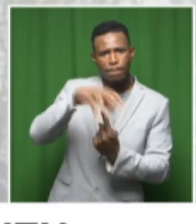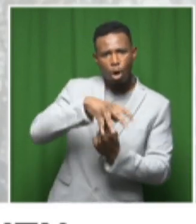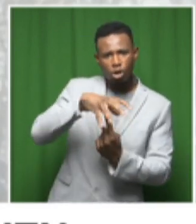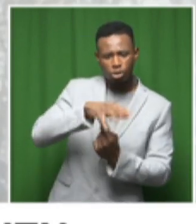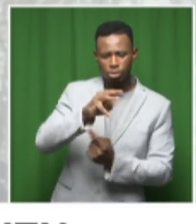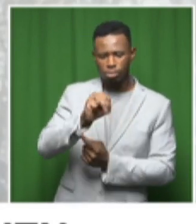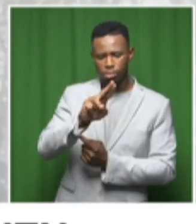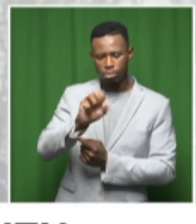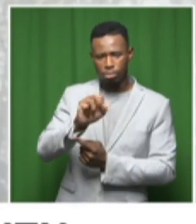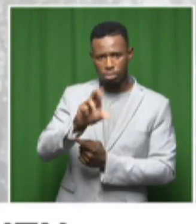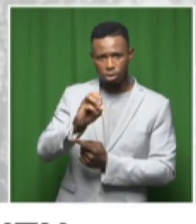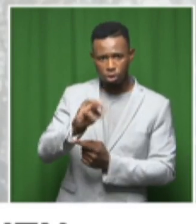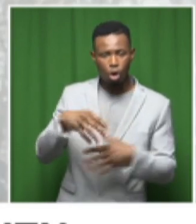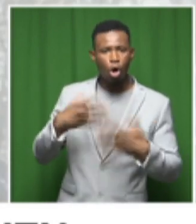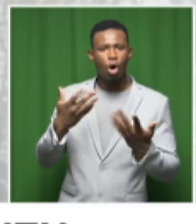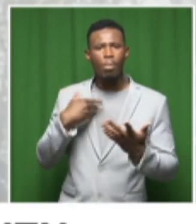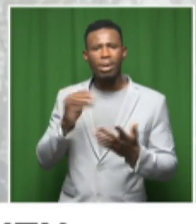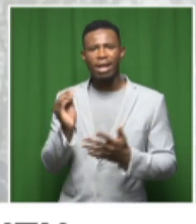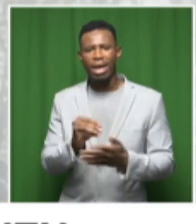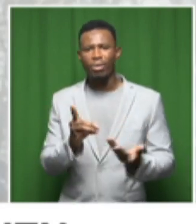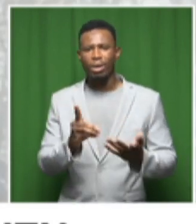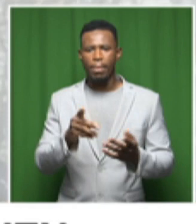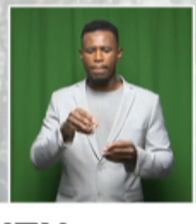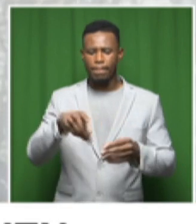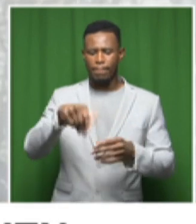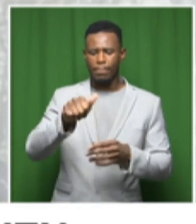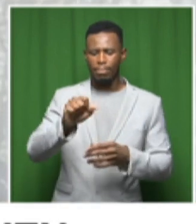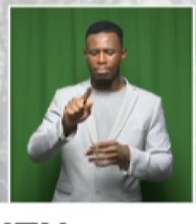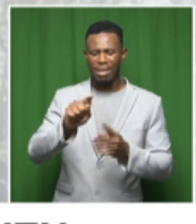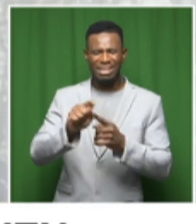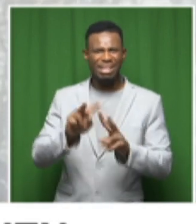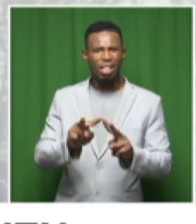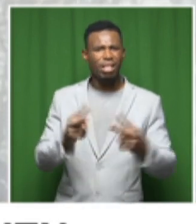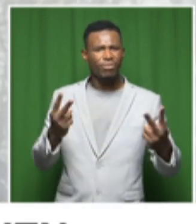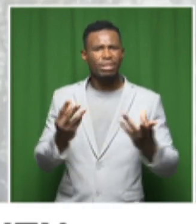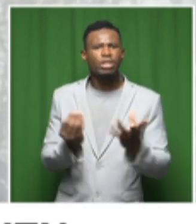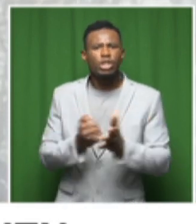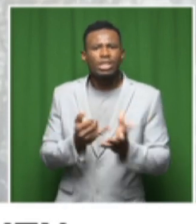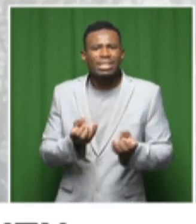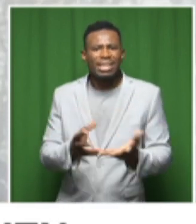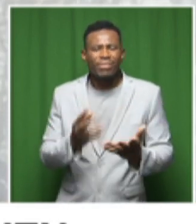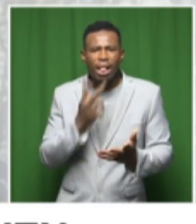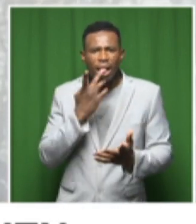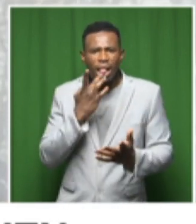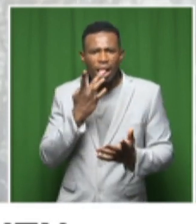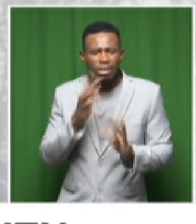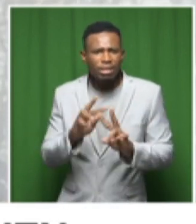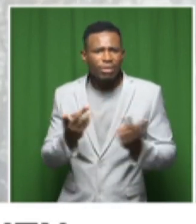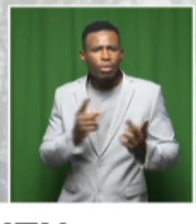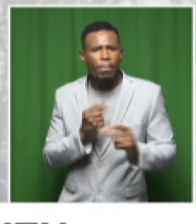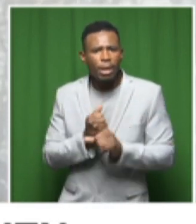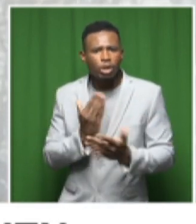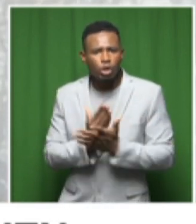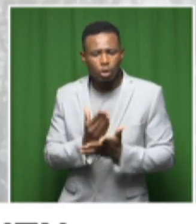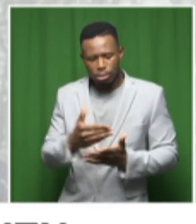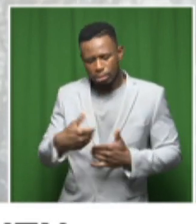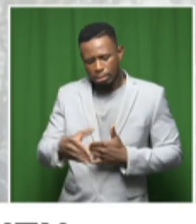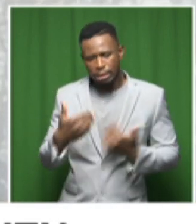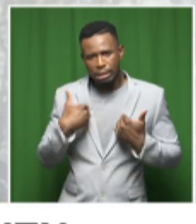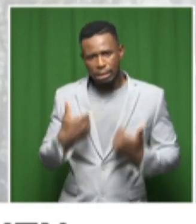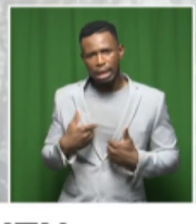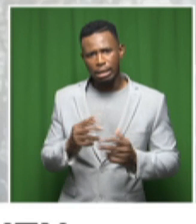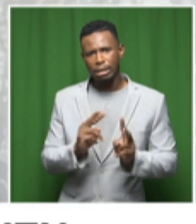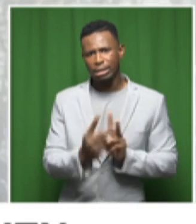we've never seen, maybe like a Korean paste, just to change the flavor and make it very different every Sunday. I mean, you can